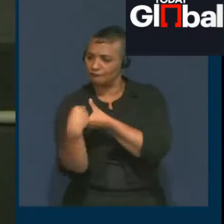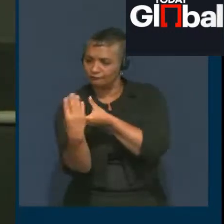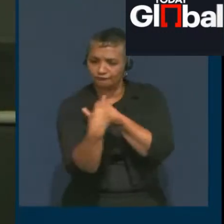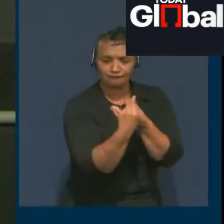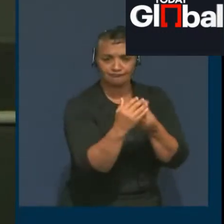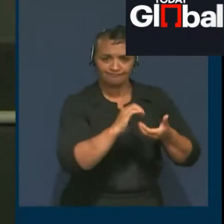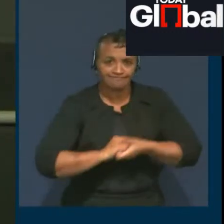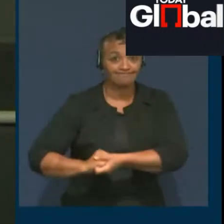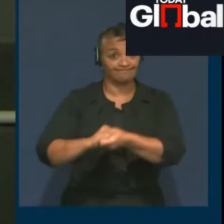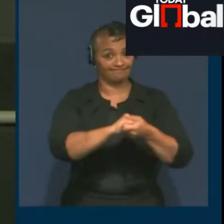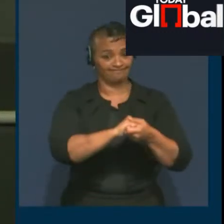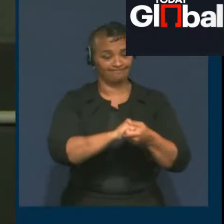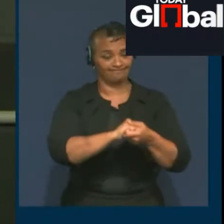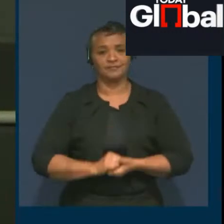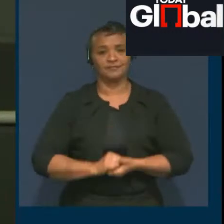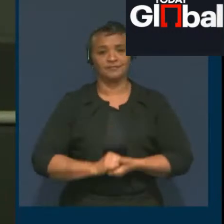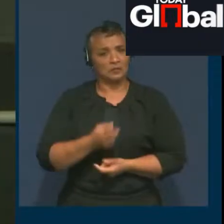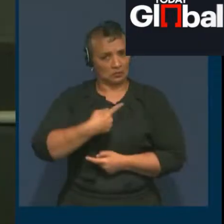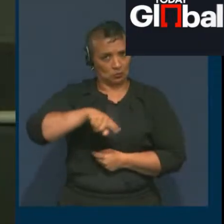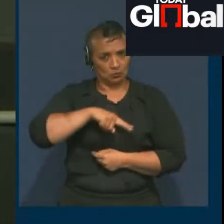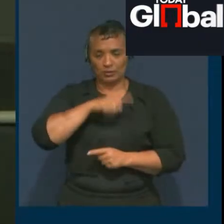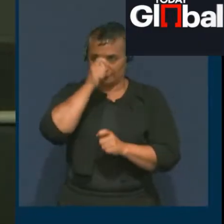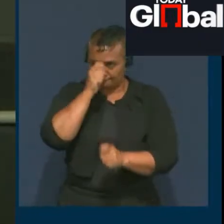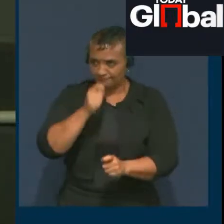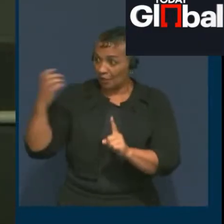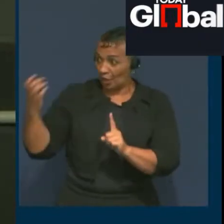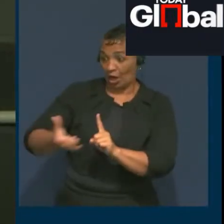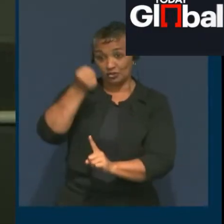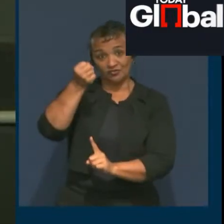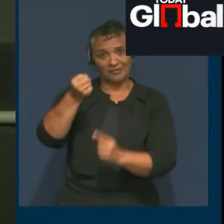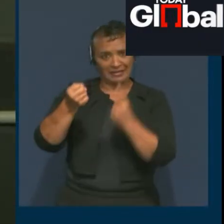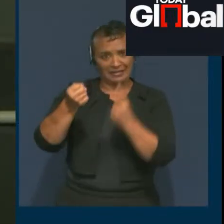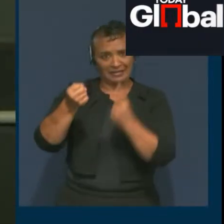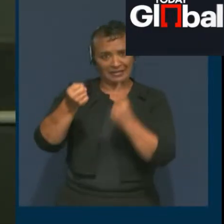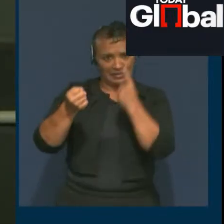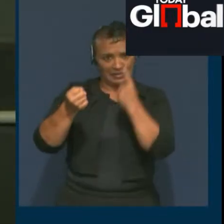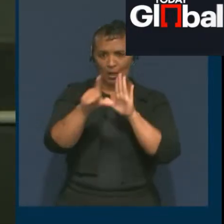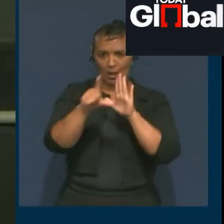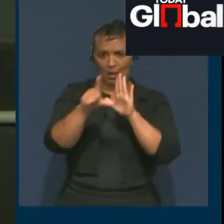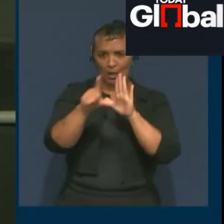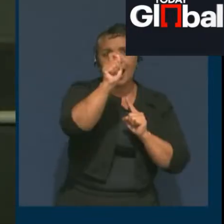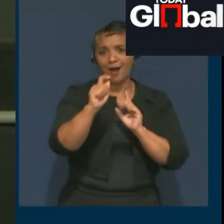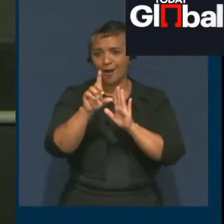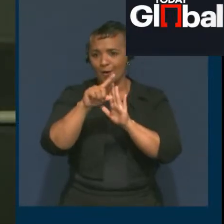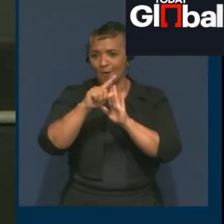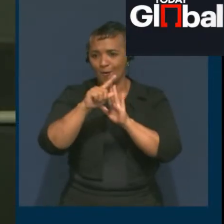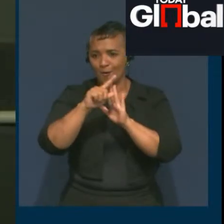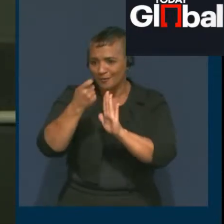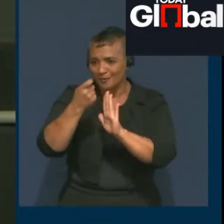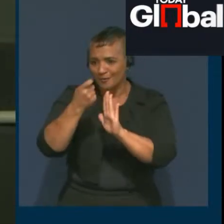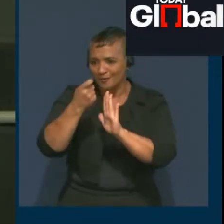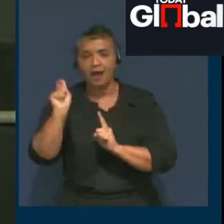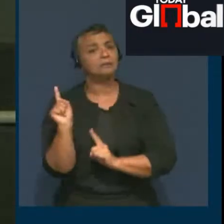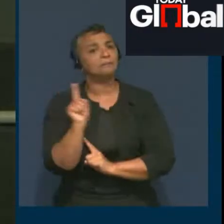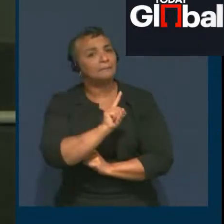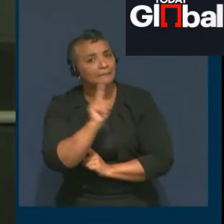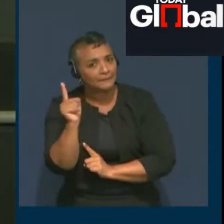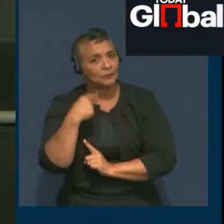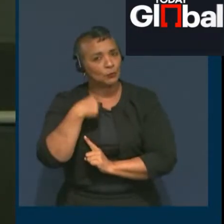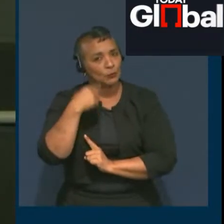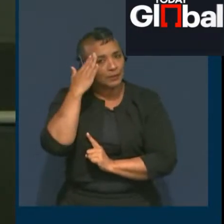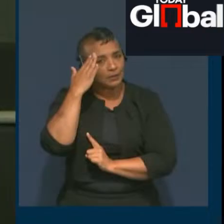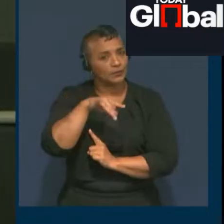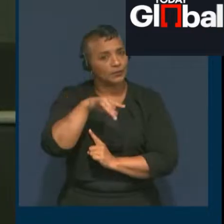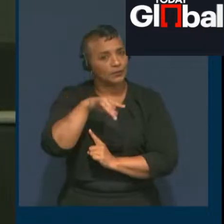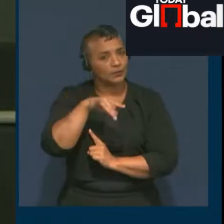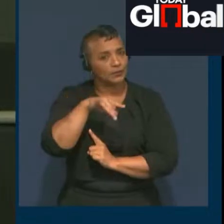same time, we recognize that true achievement is not measured by the number of laws and programs, but by the extent to which they are reflected in a